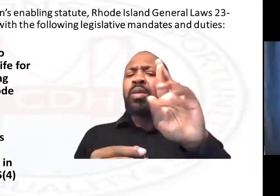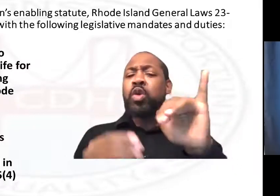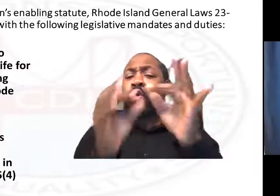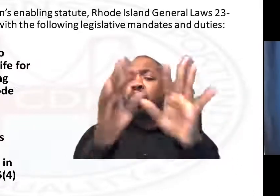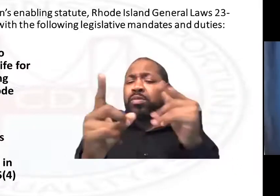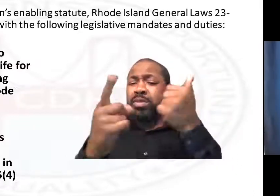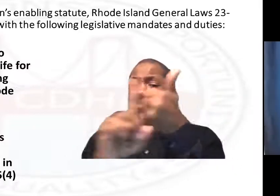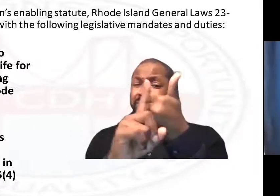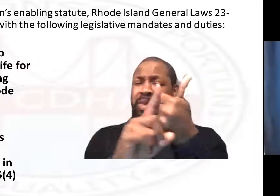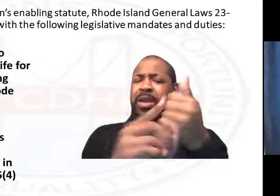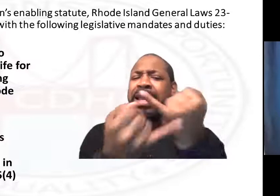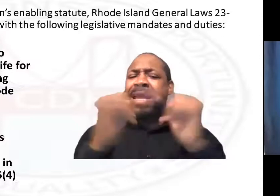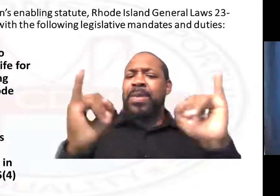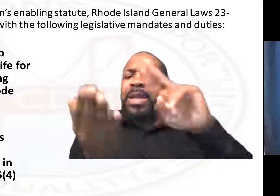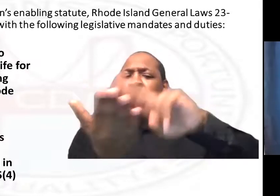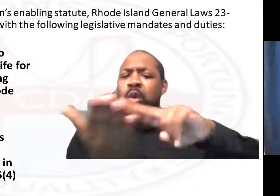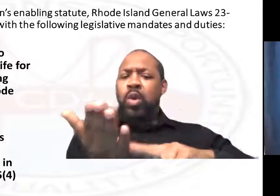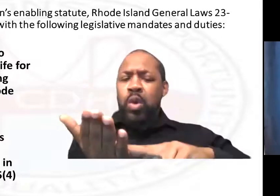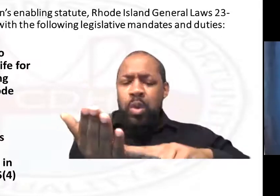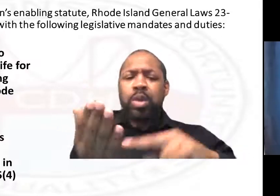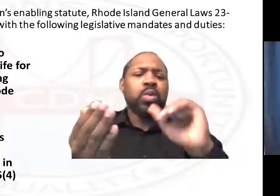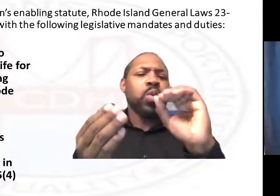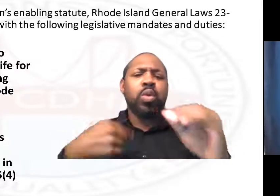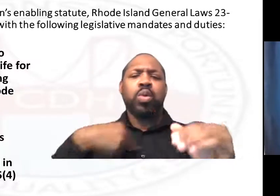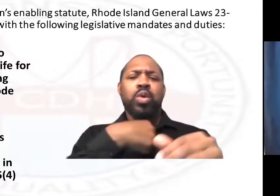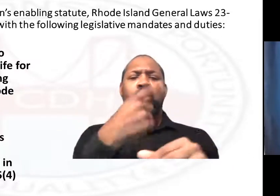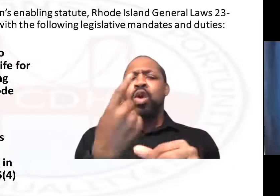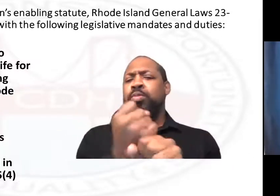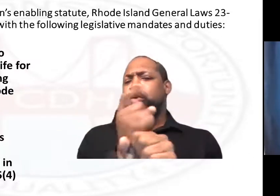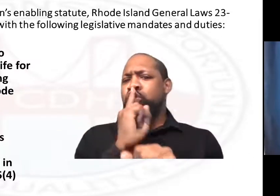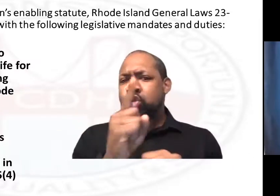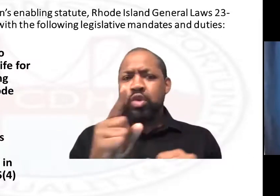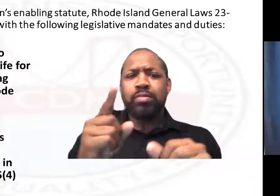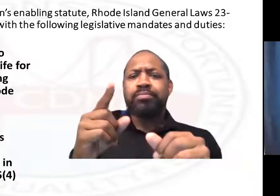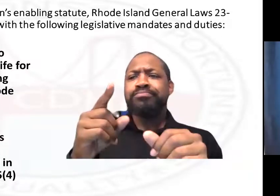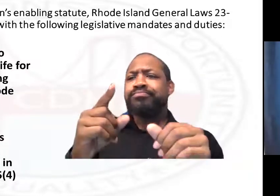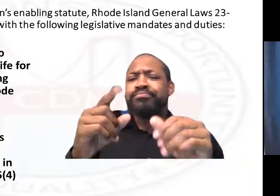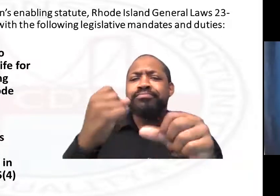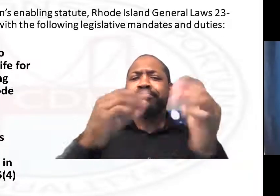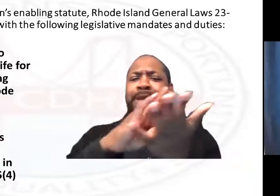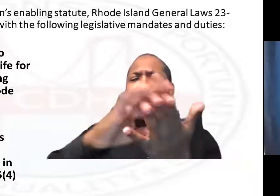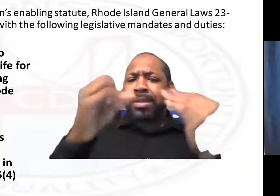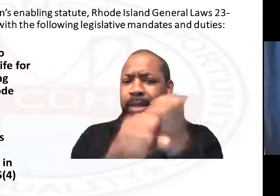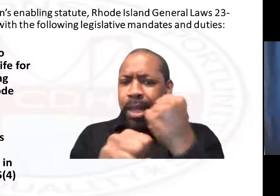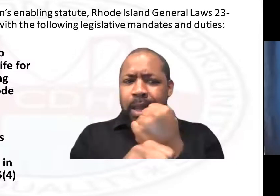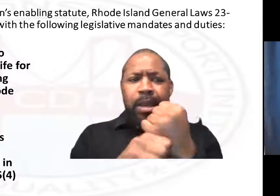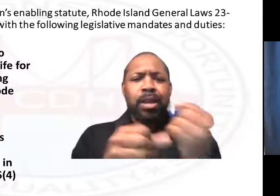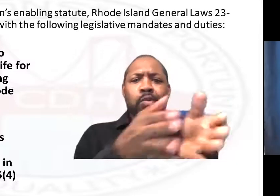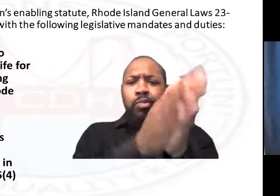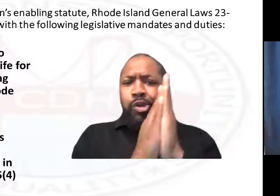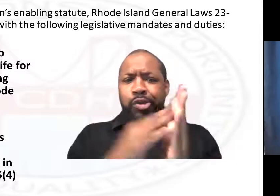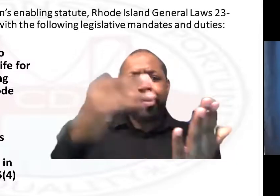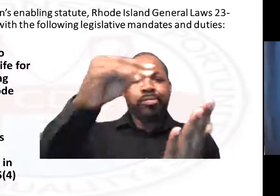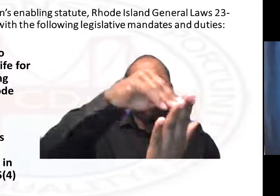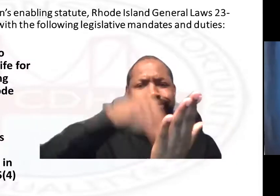5-71-15-4. So what that means is that any interpreters who are independent contractors, or we want to make sure